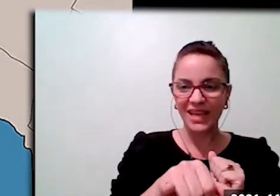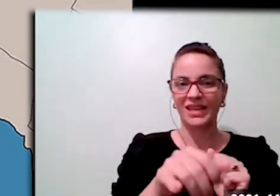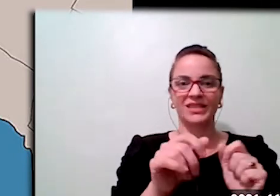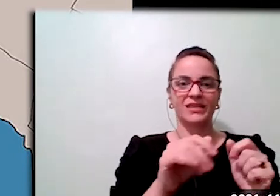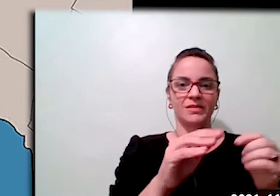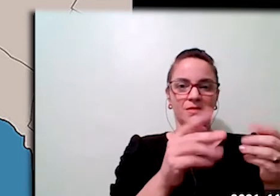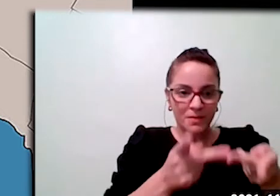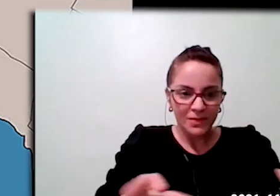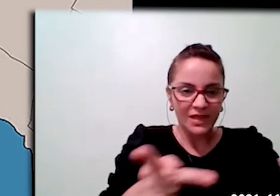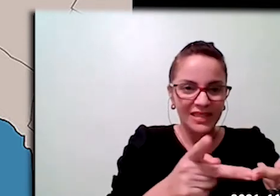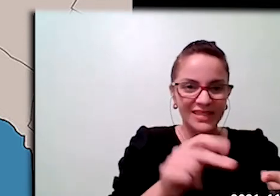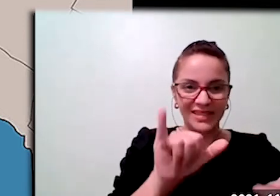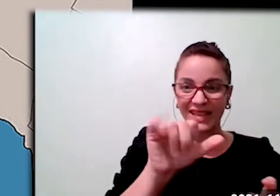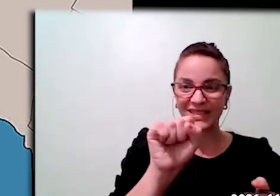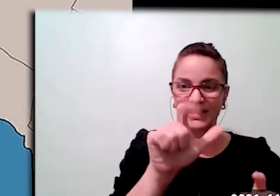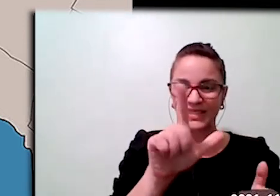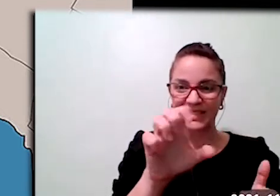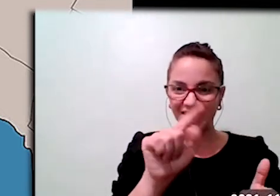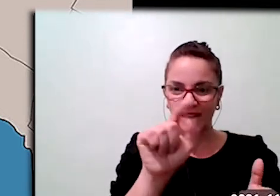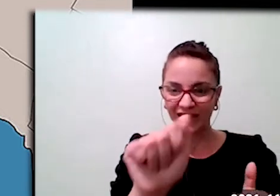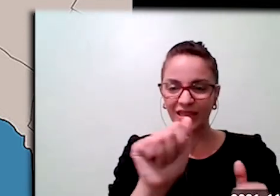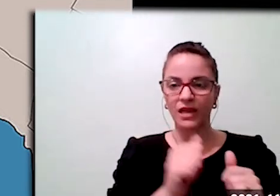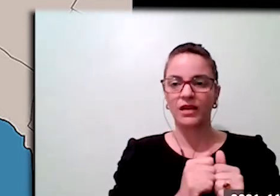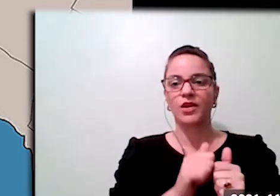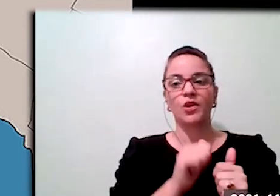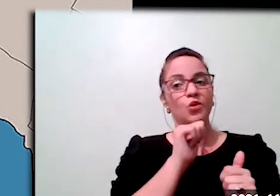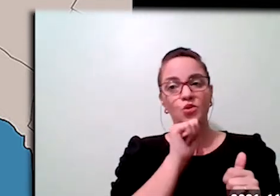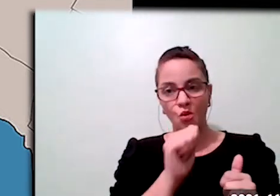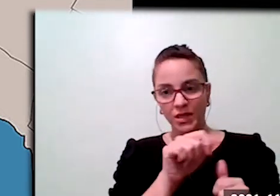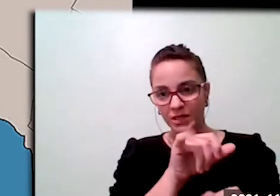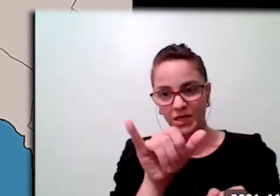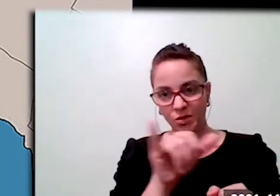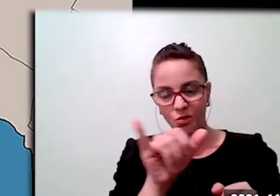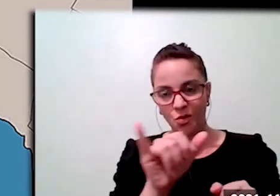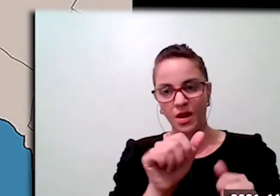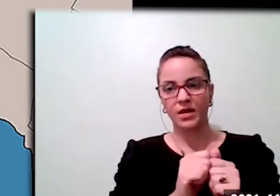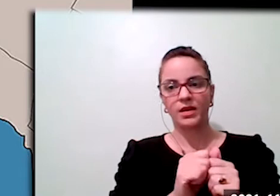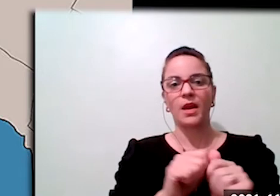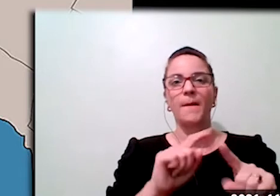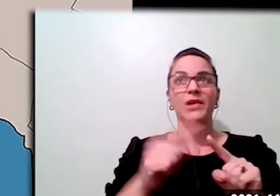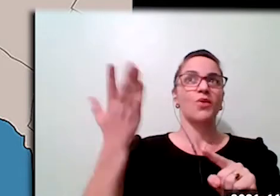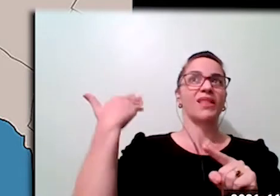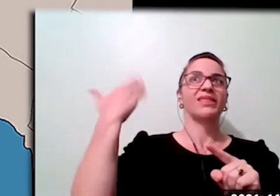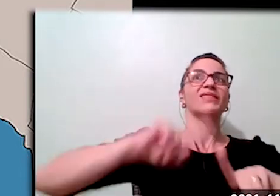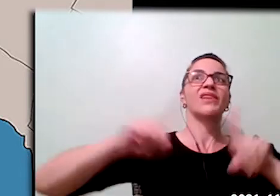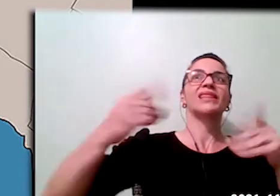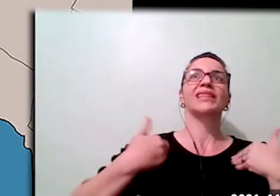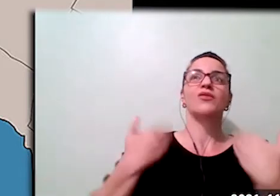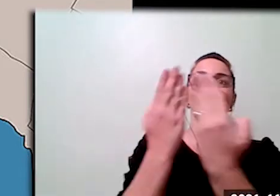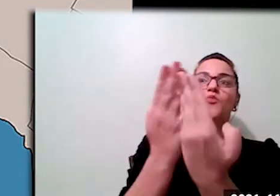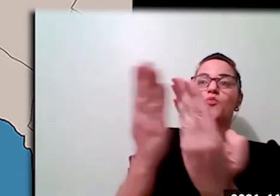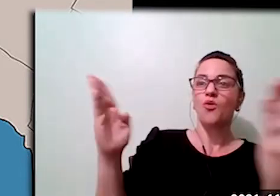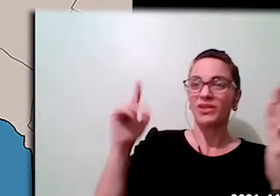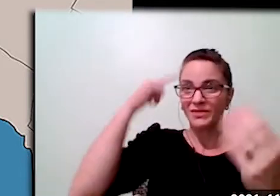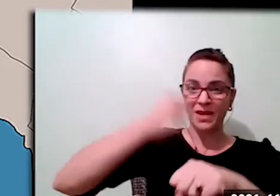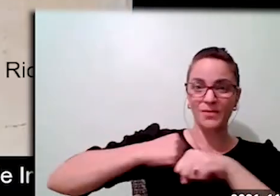They did not perceive it as divided, as it was for many centuries by the defensive walls. It is the